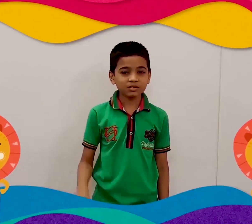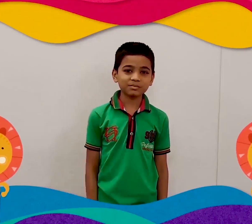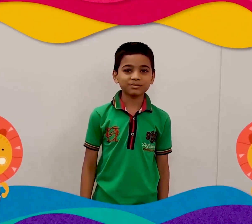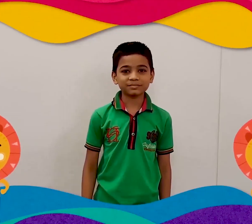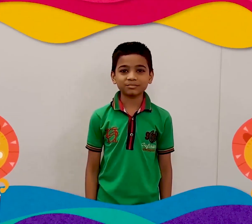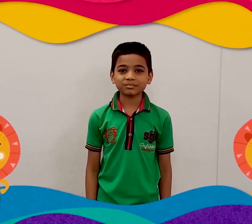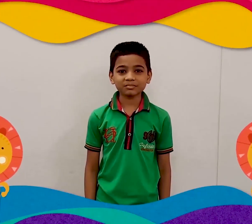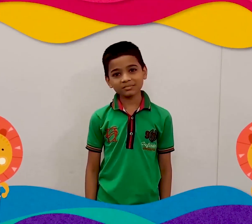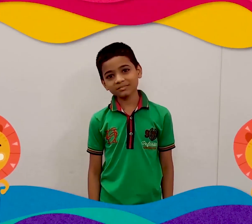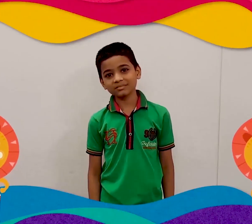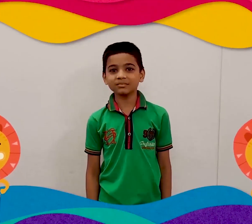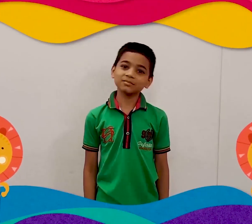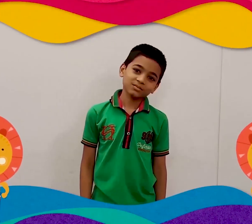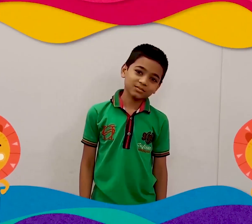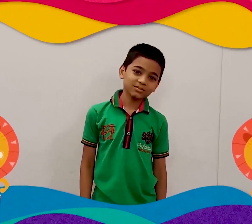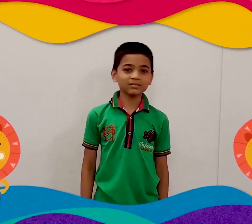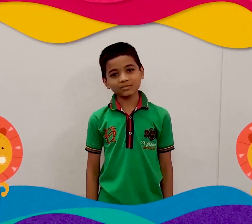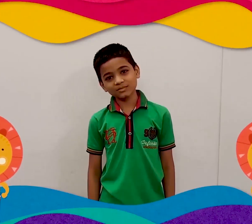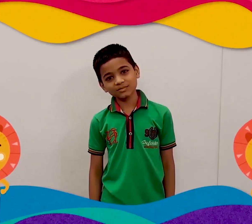cannot do.